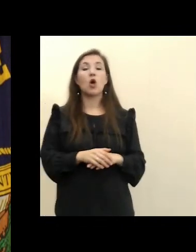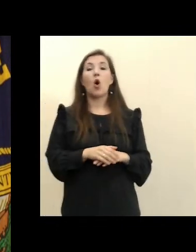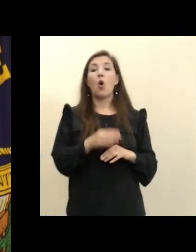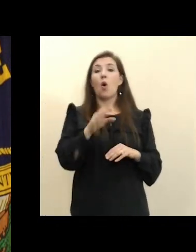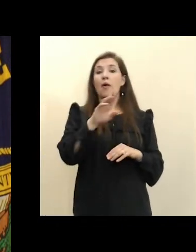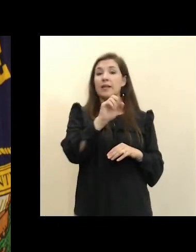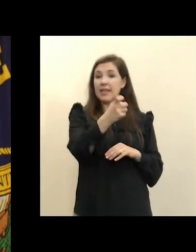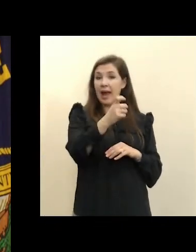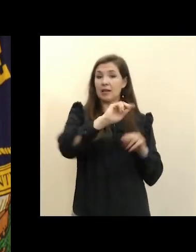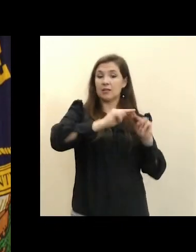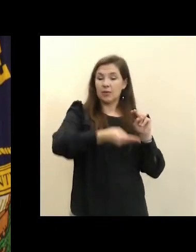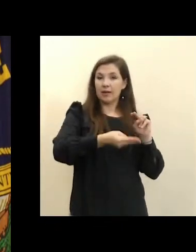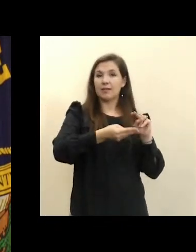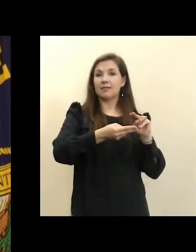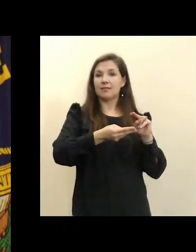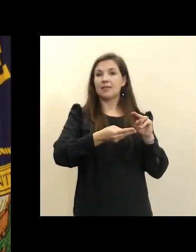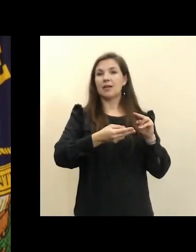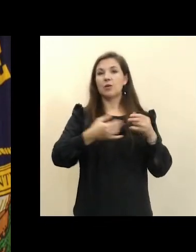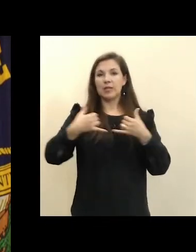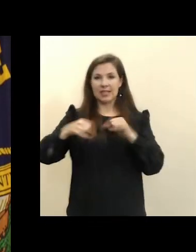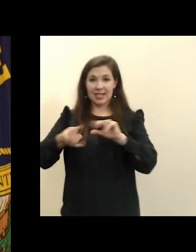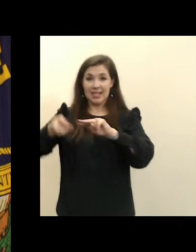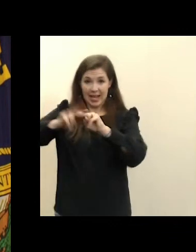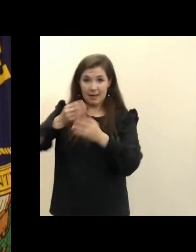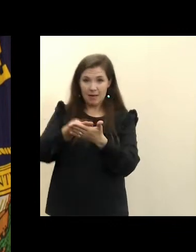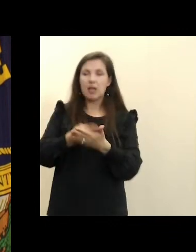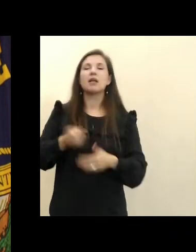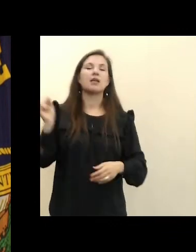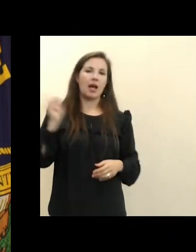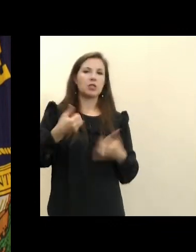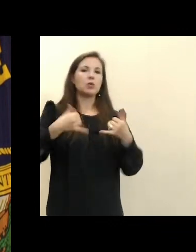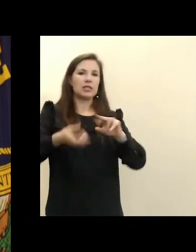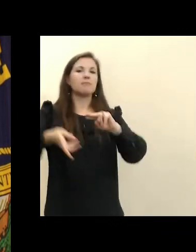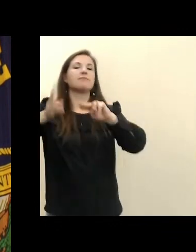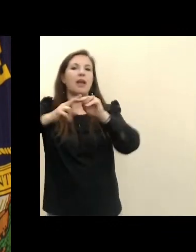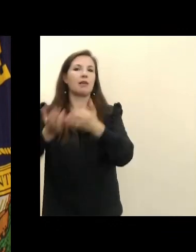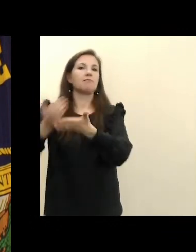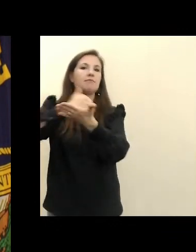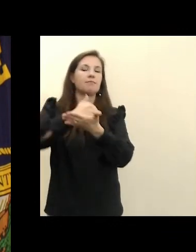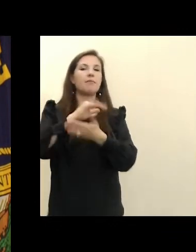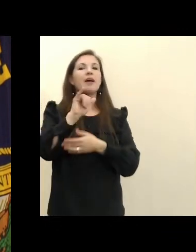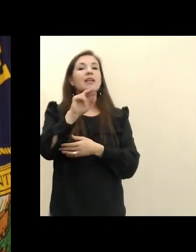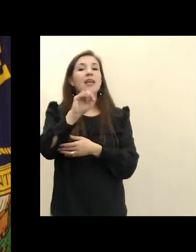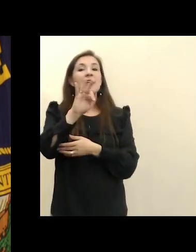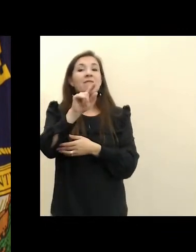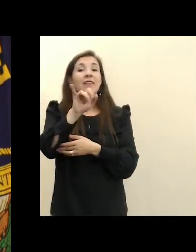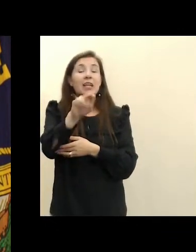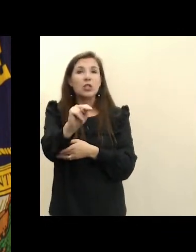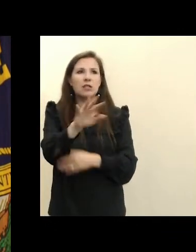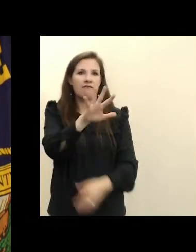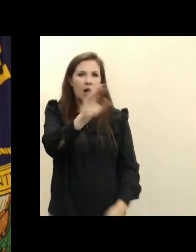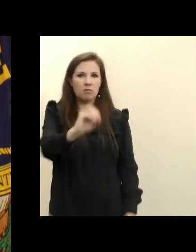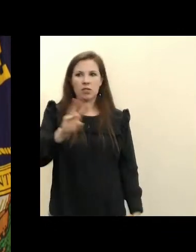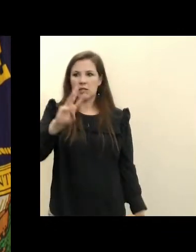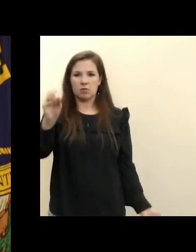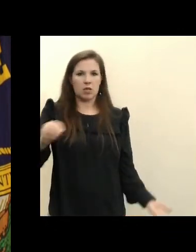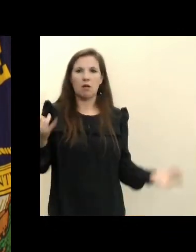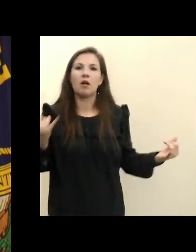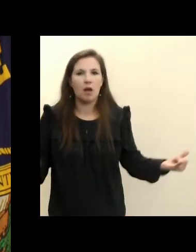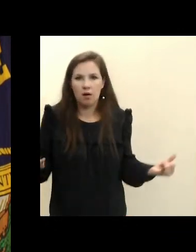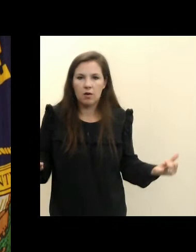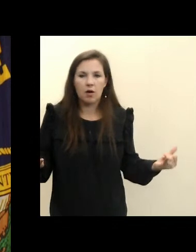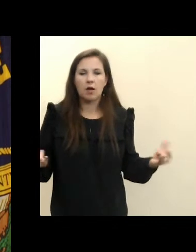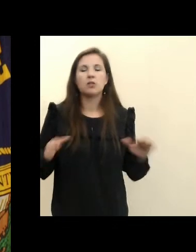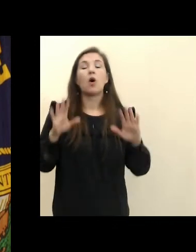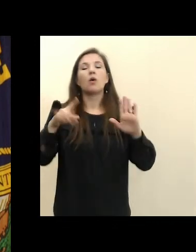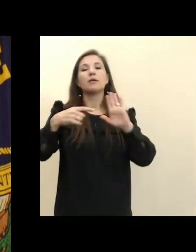down, you still gain 3%. We're still gaining. But inflation is literally 5 to 6%. So a